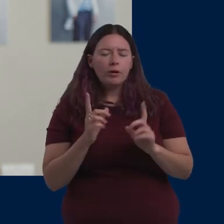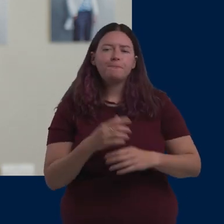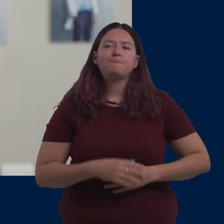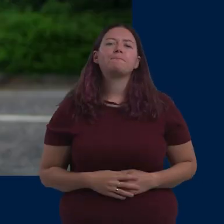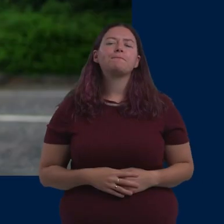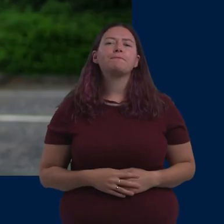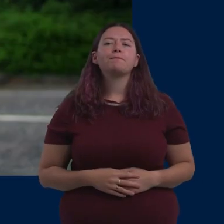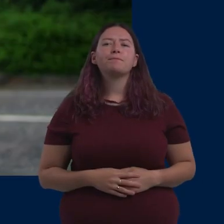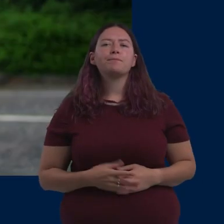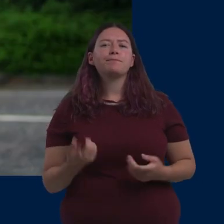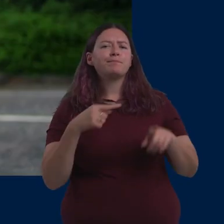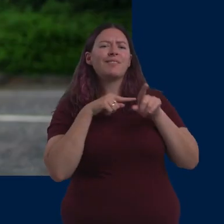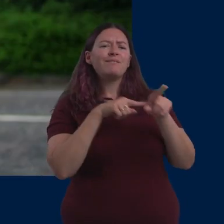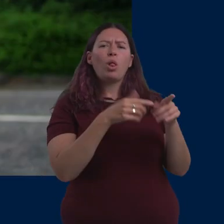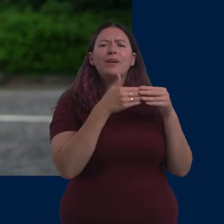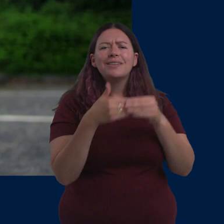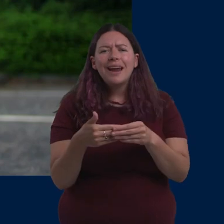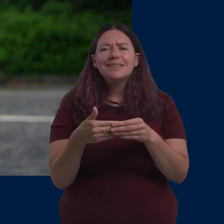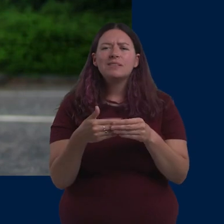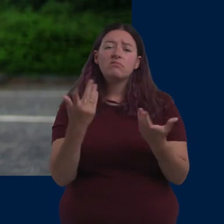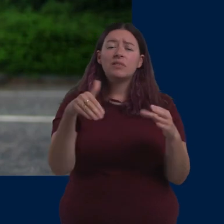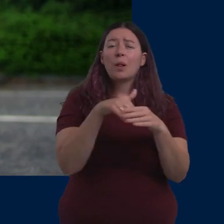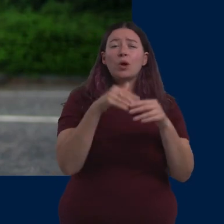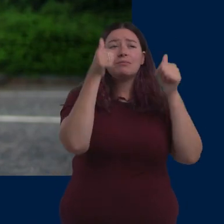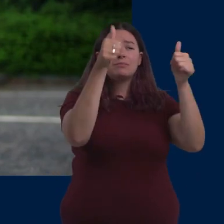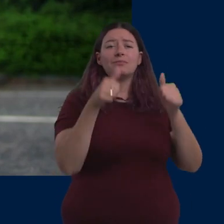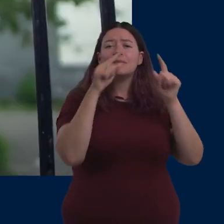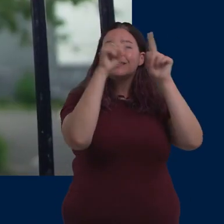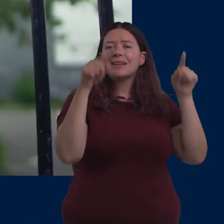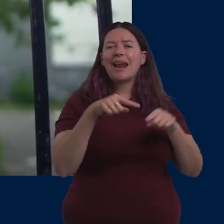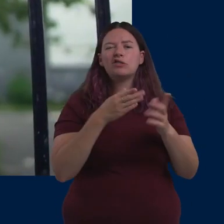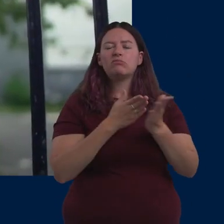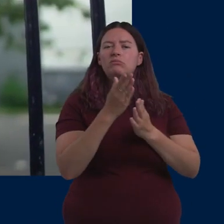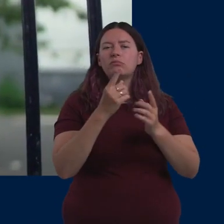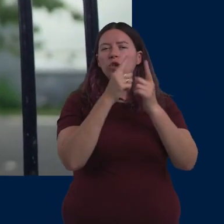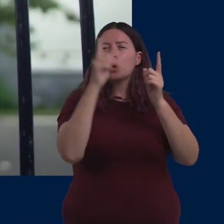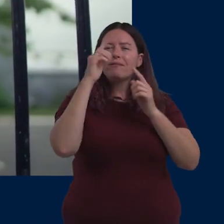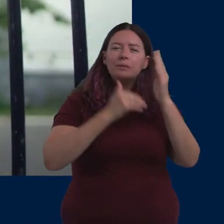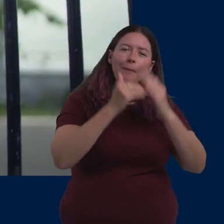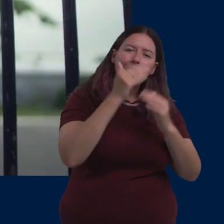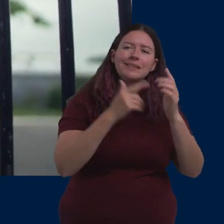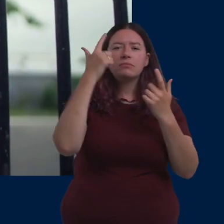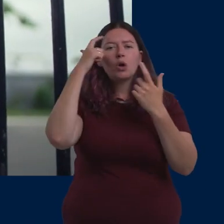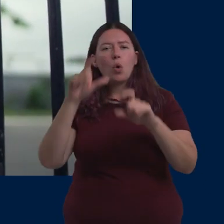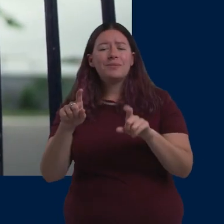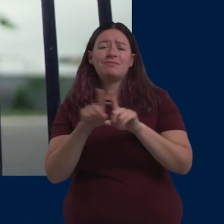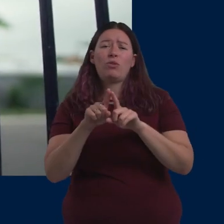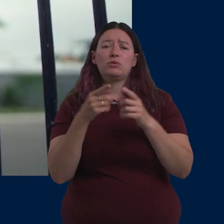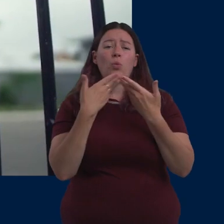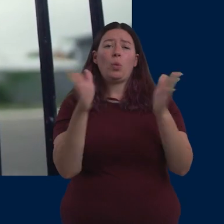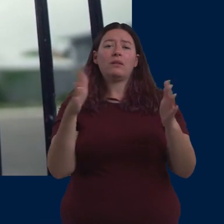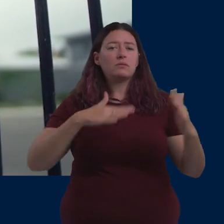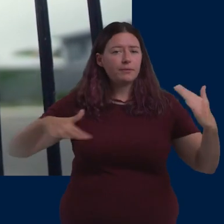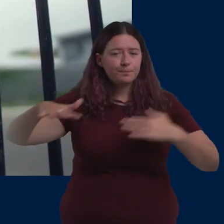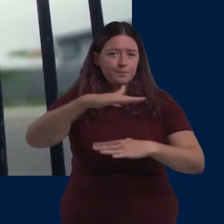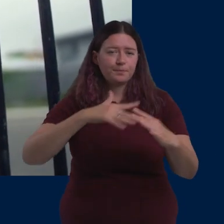possible includes following guidance, and that includes signage, in university buildings, in accommodation, and also,